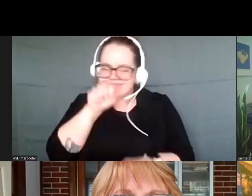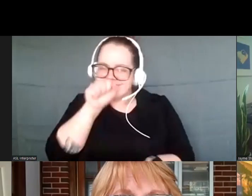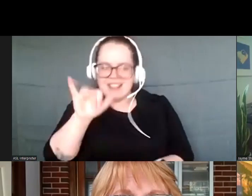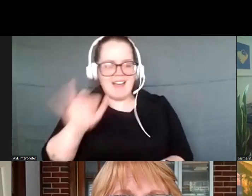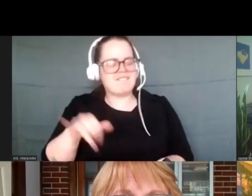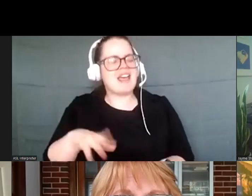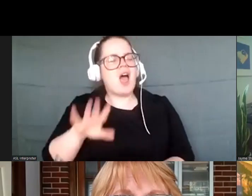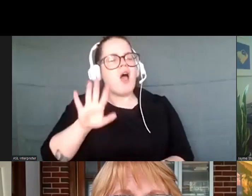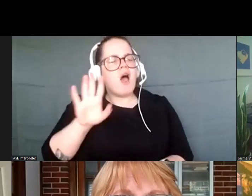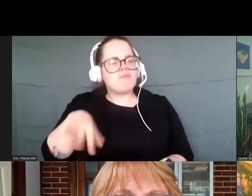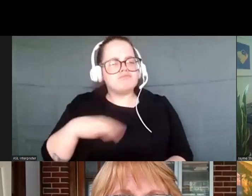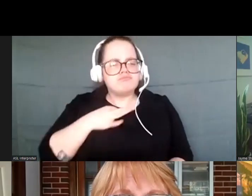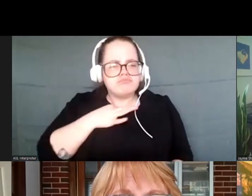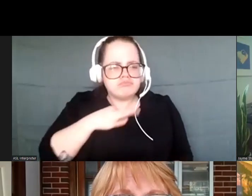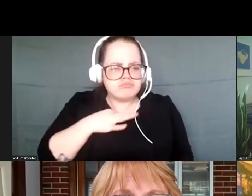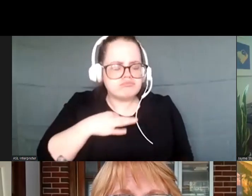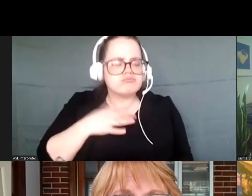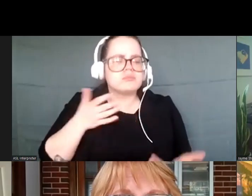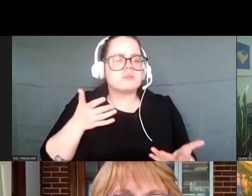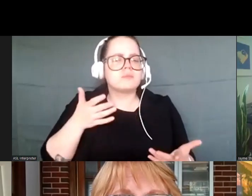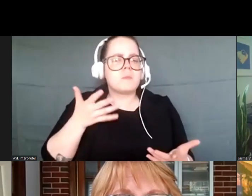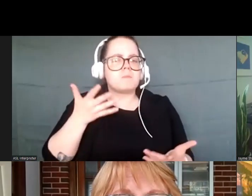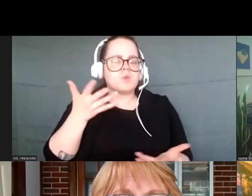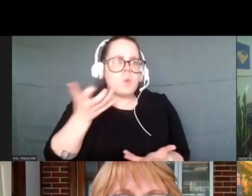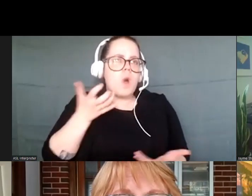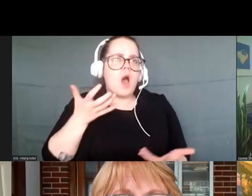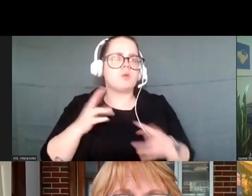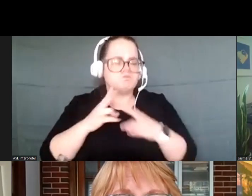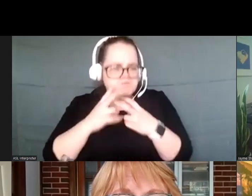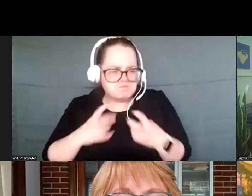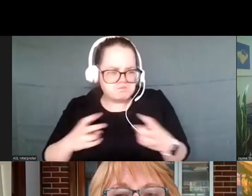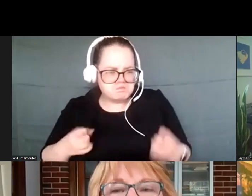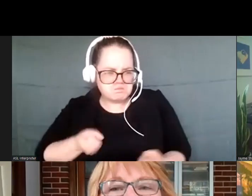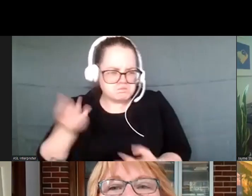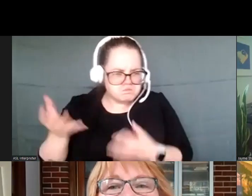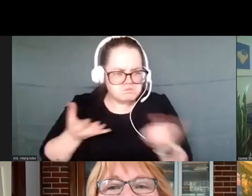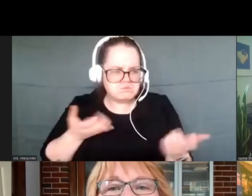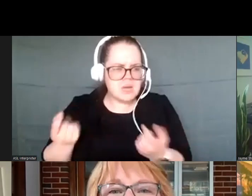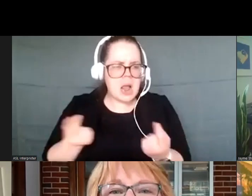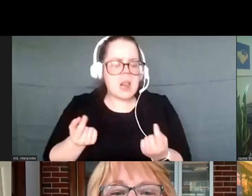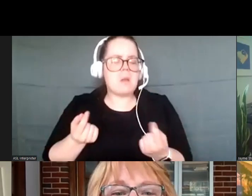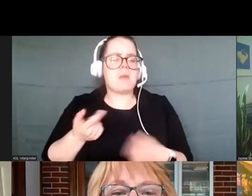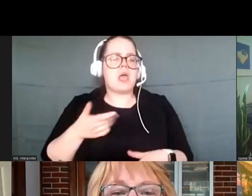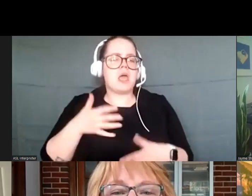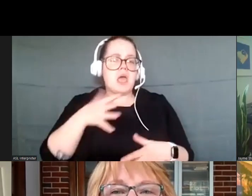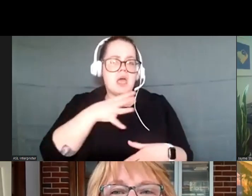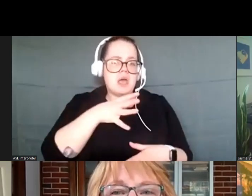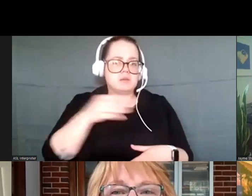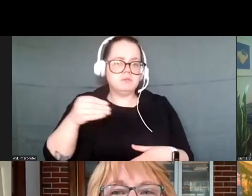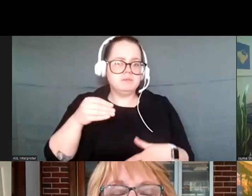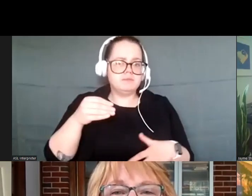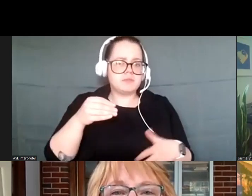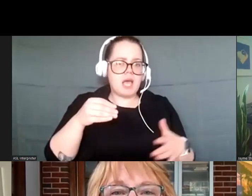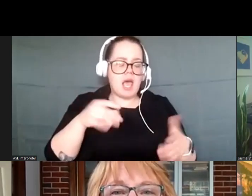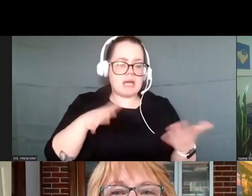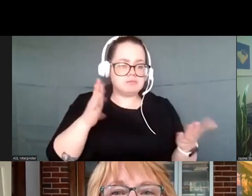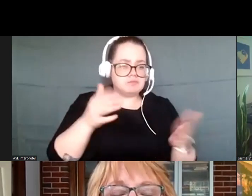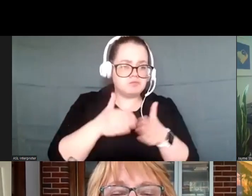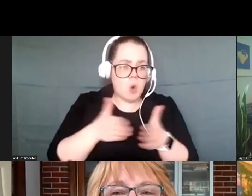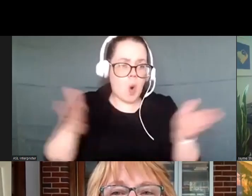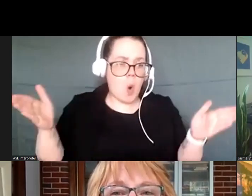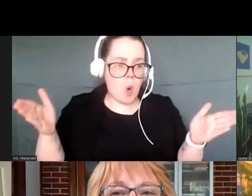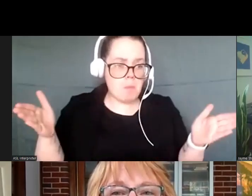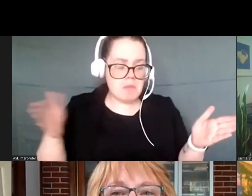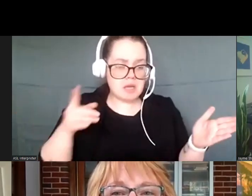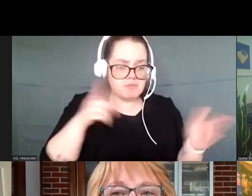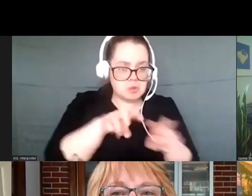I'm curious, I kind of wanted to unpack, and I think we could maybe open it up a little bit more for the panel to